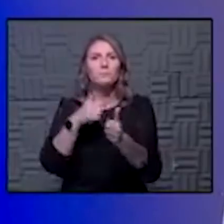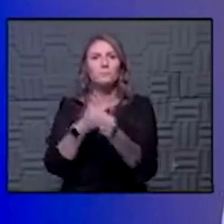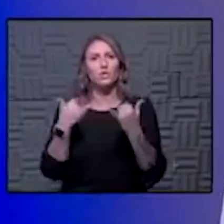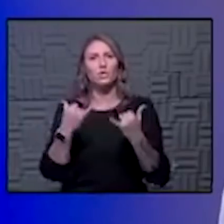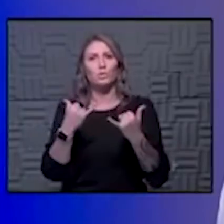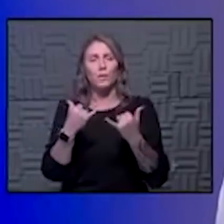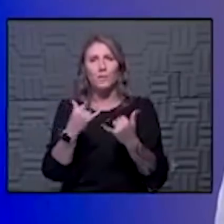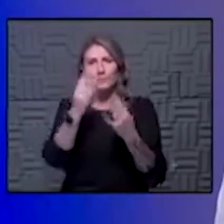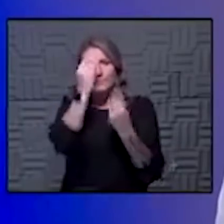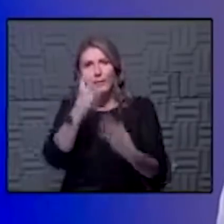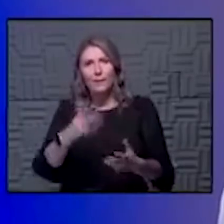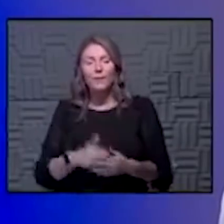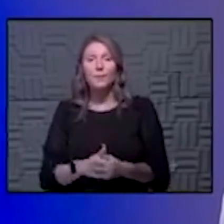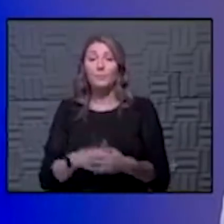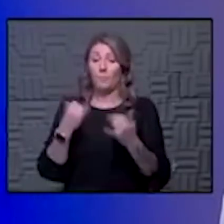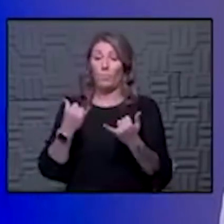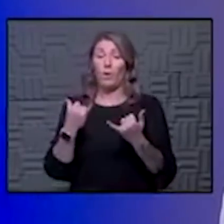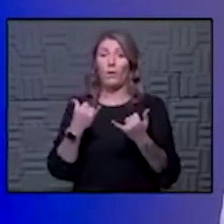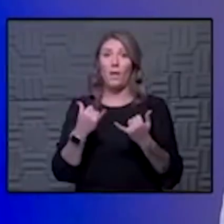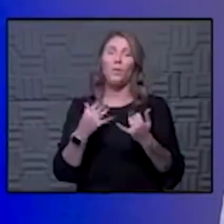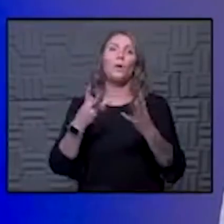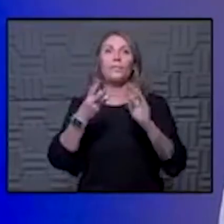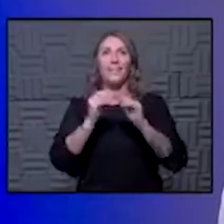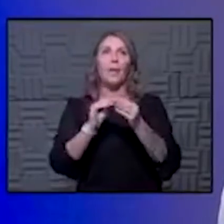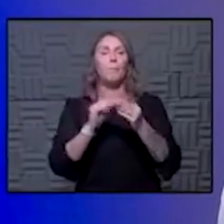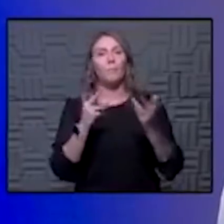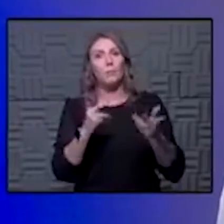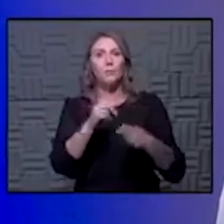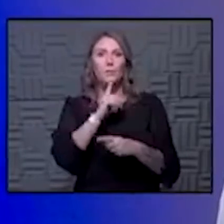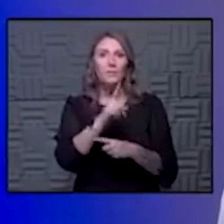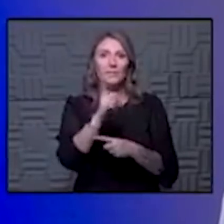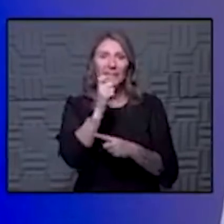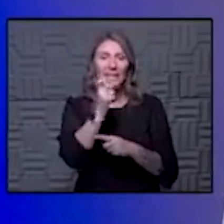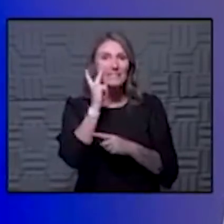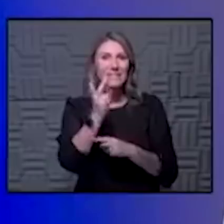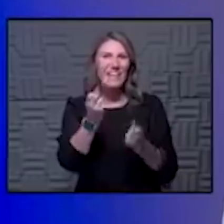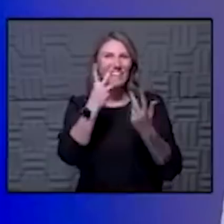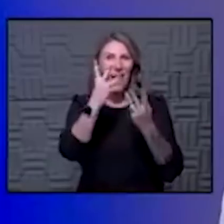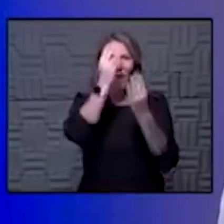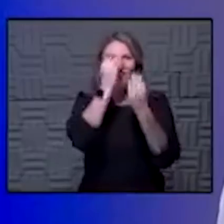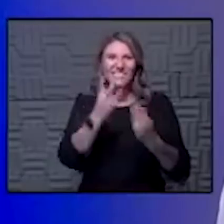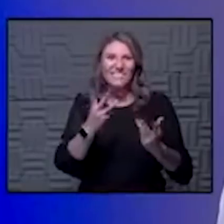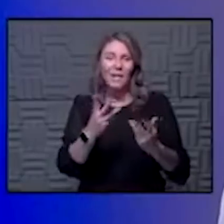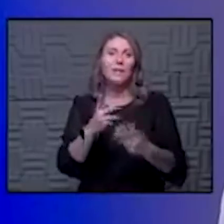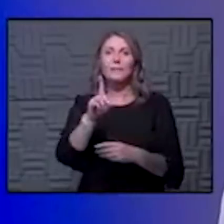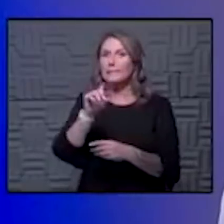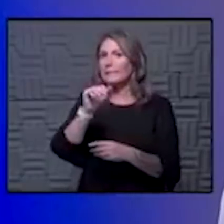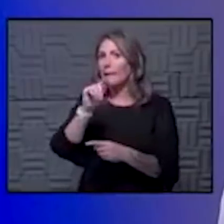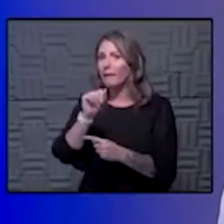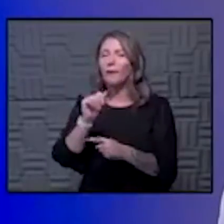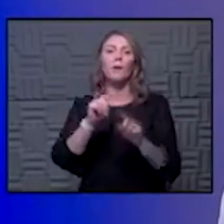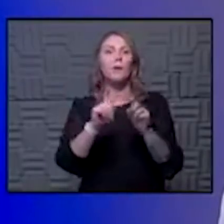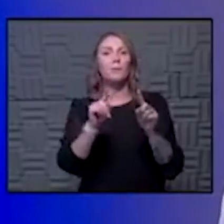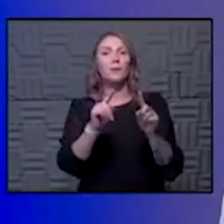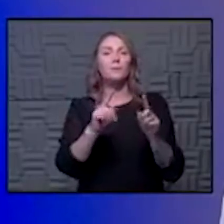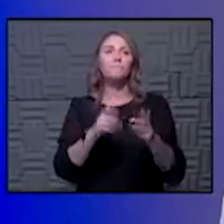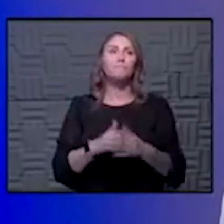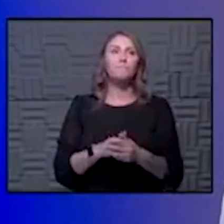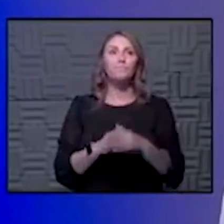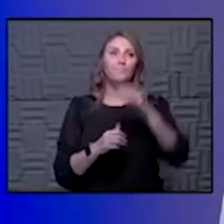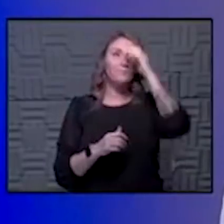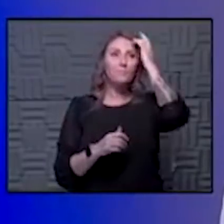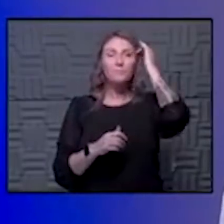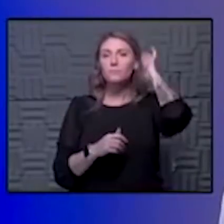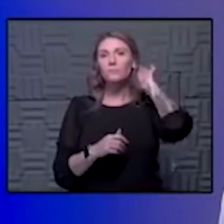now, certainly the data that, or the numbers, we haven't really seen a lot of the data. But certainly it is, you know,